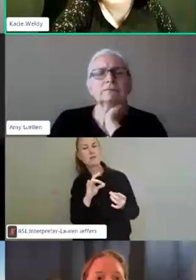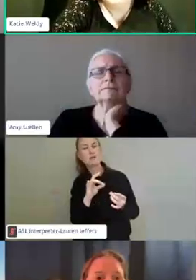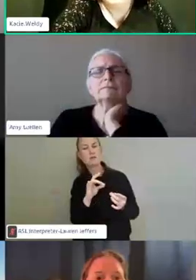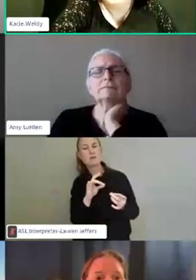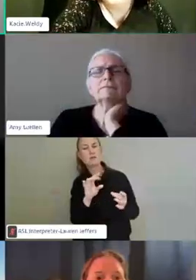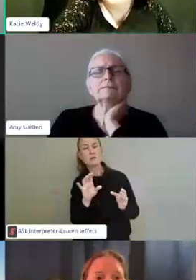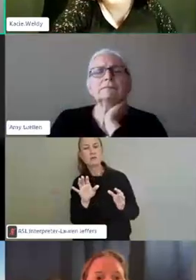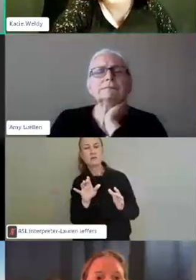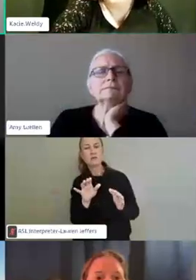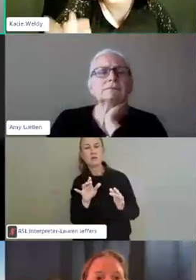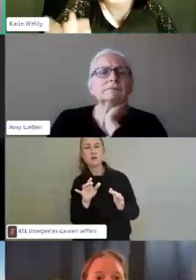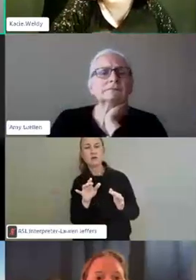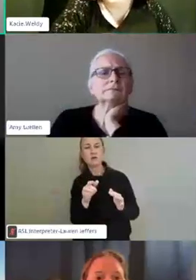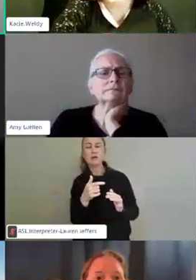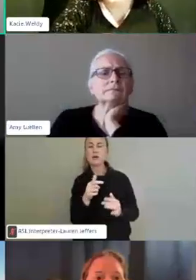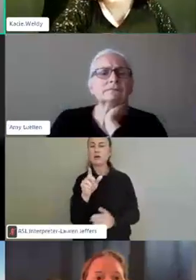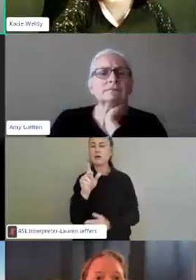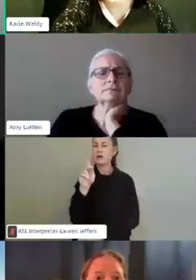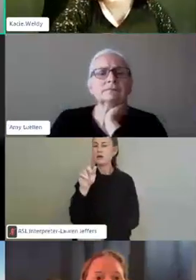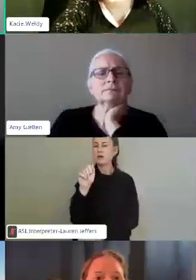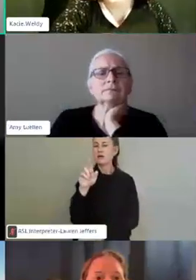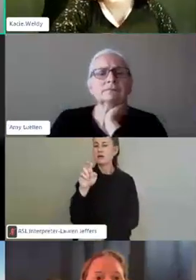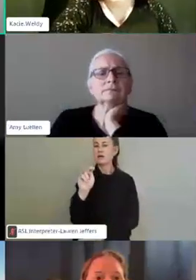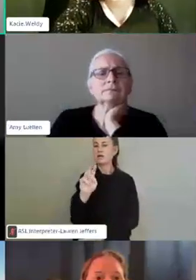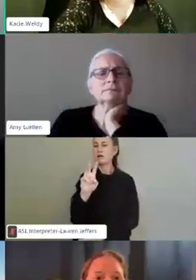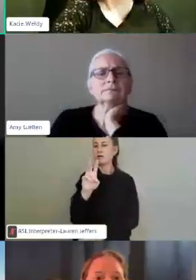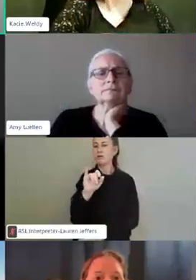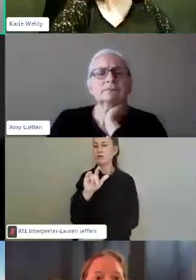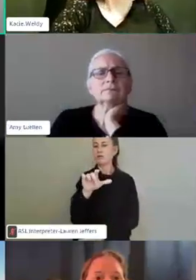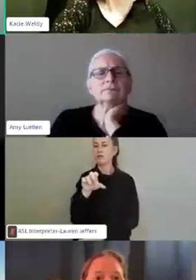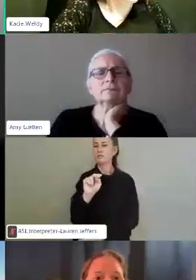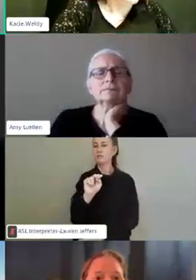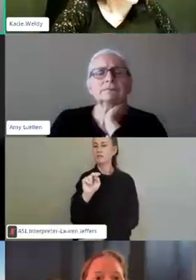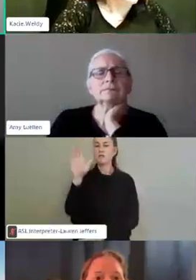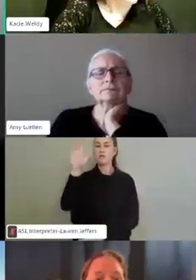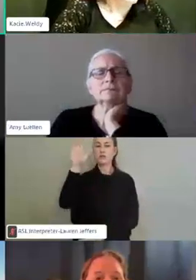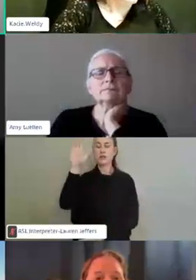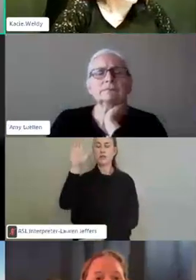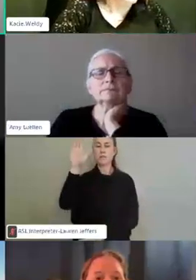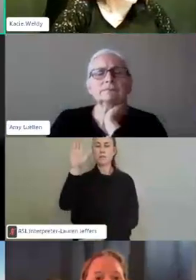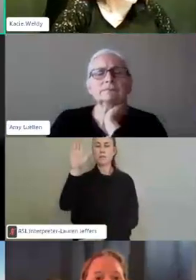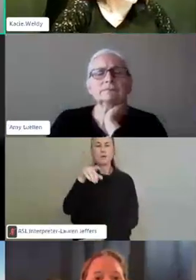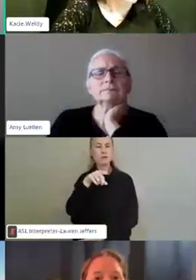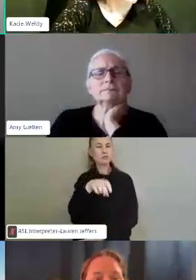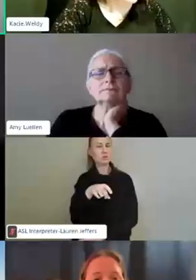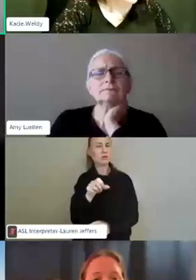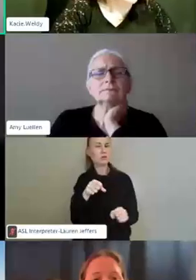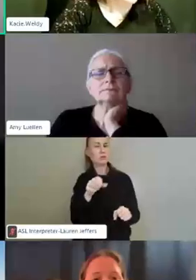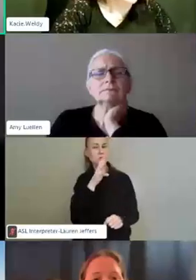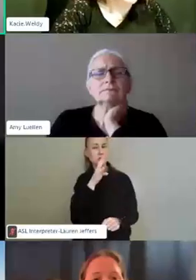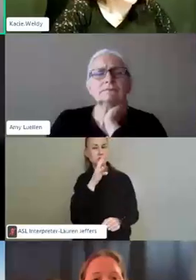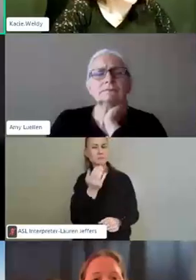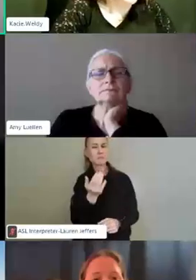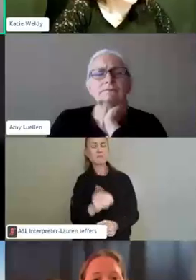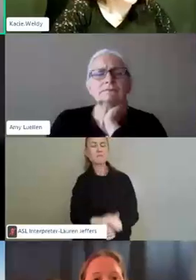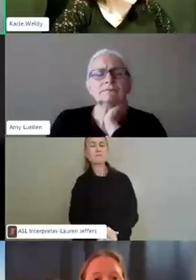I see Karen Wilson. Karen, you have your hand up. And so you should be able to make your